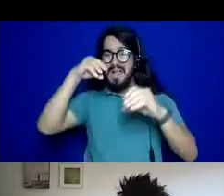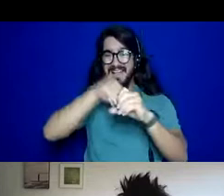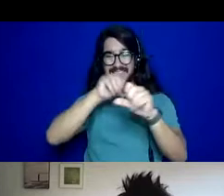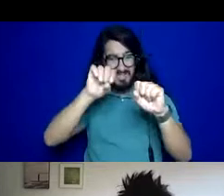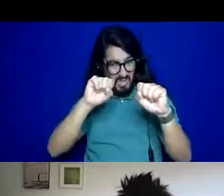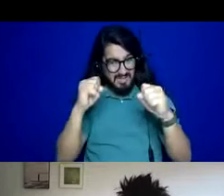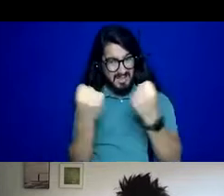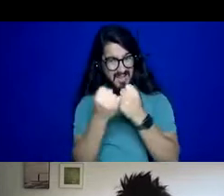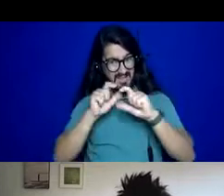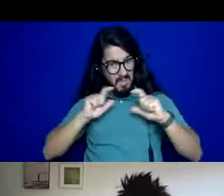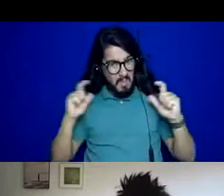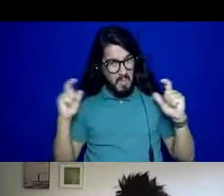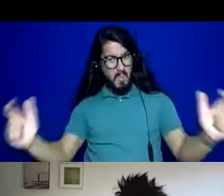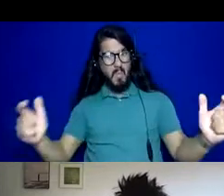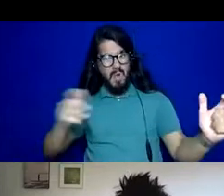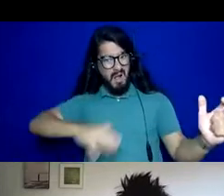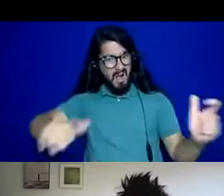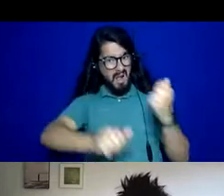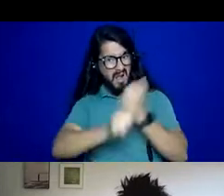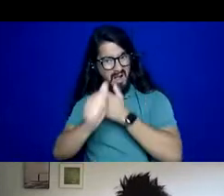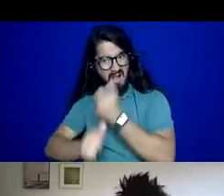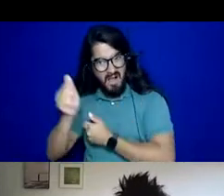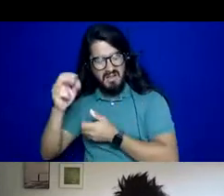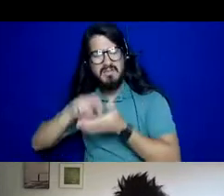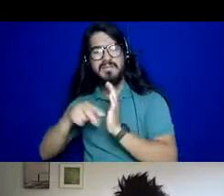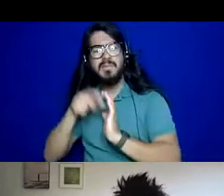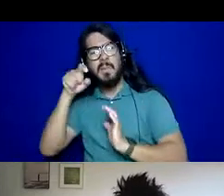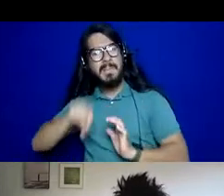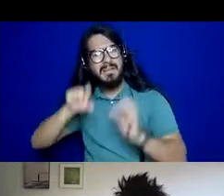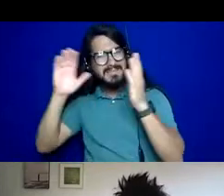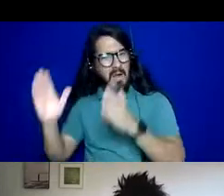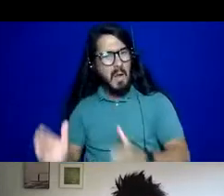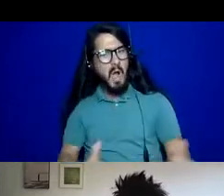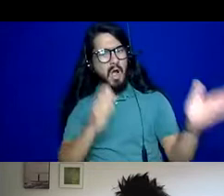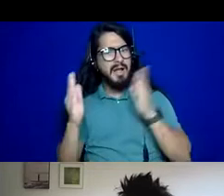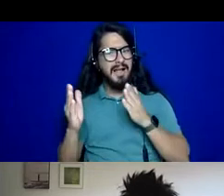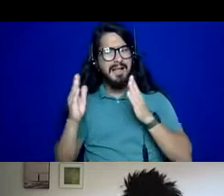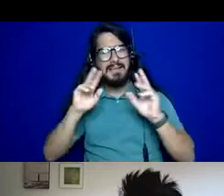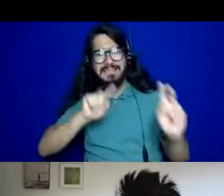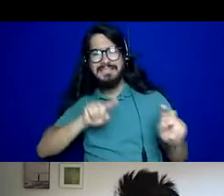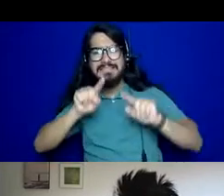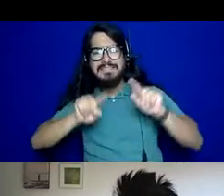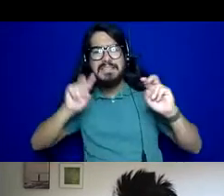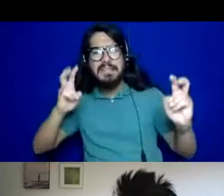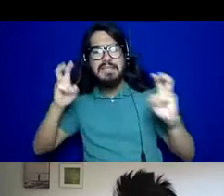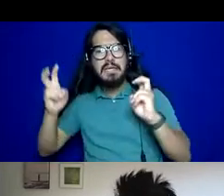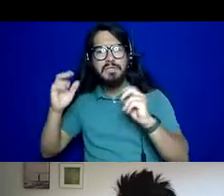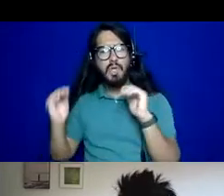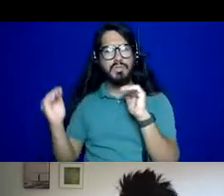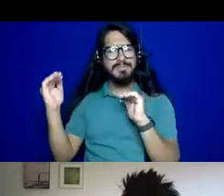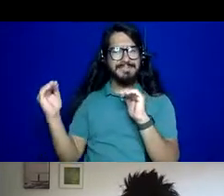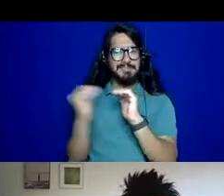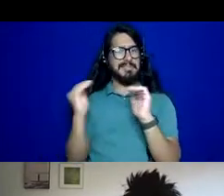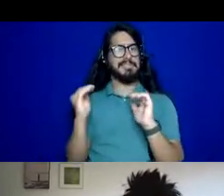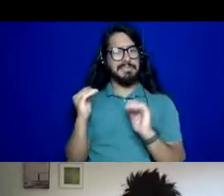course feed back into issues that we need to organize around and issues of justice. So there's sort of the direct